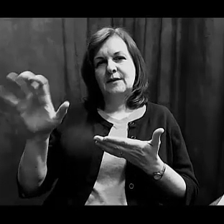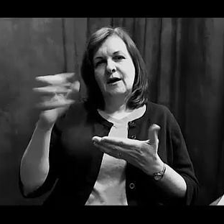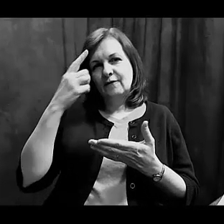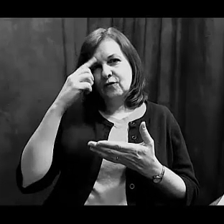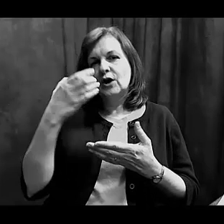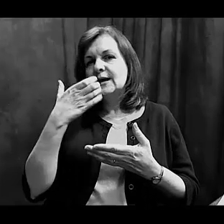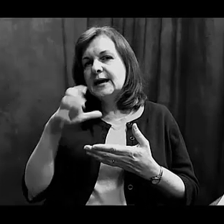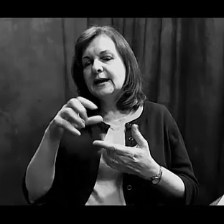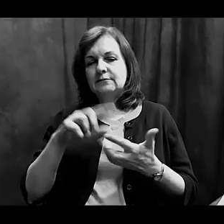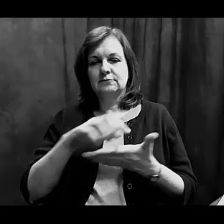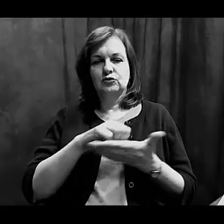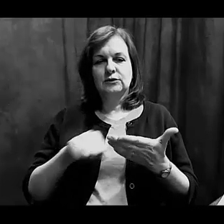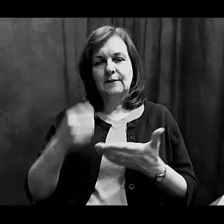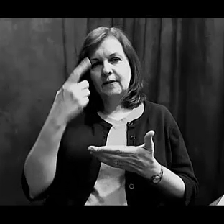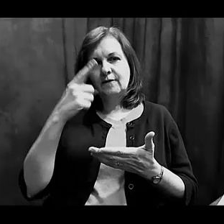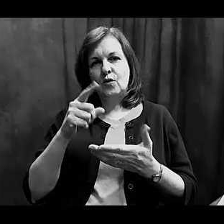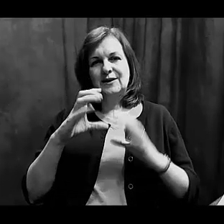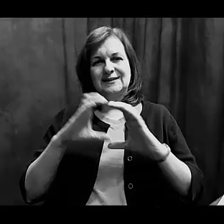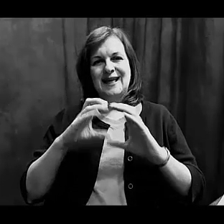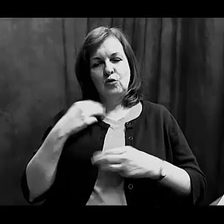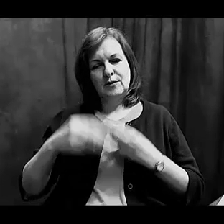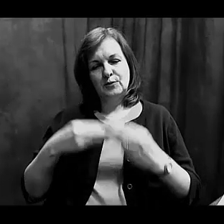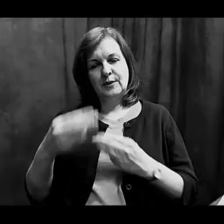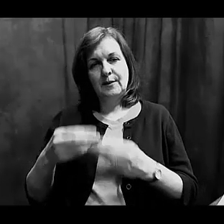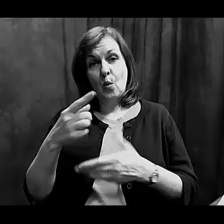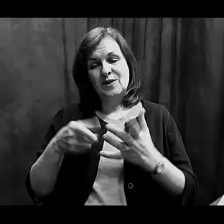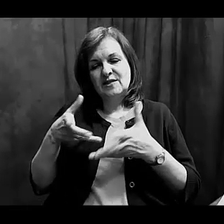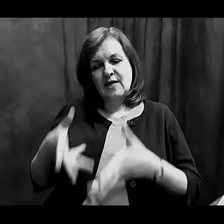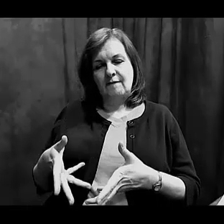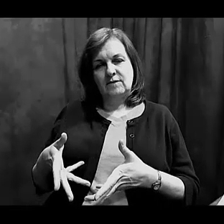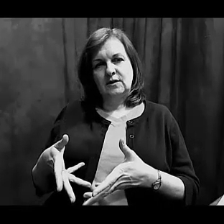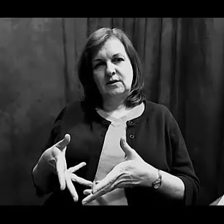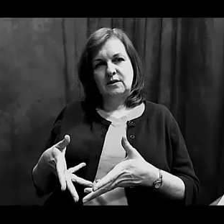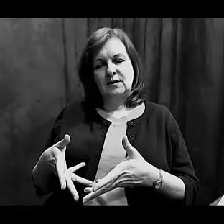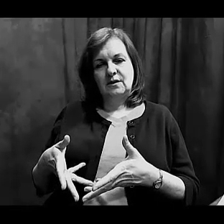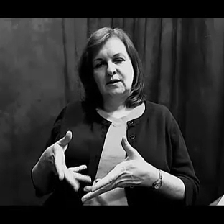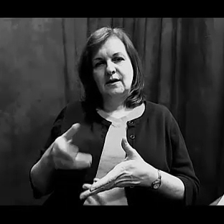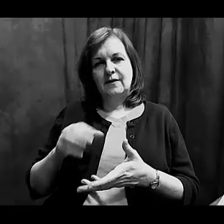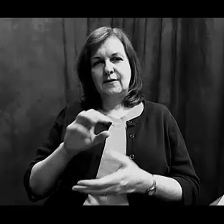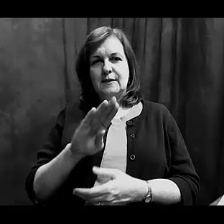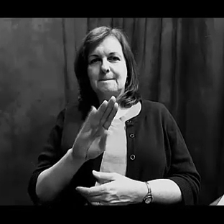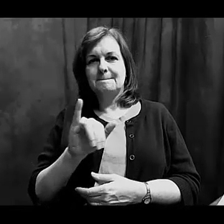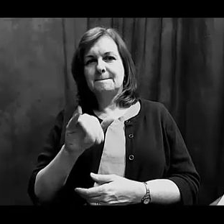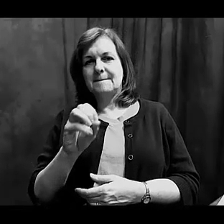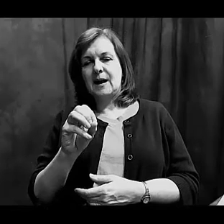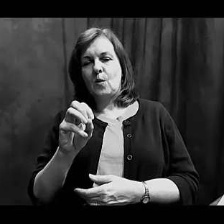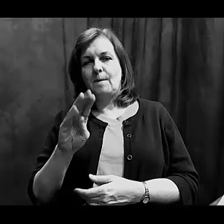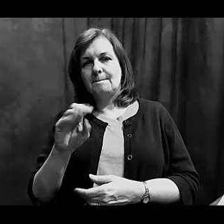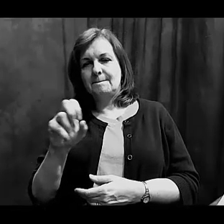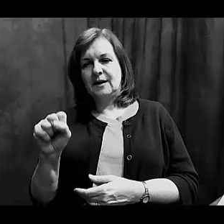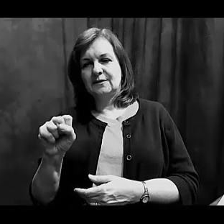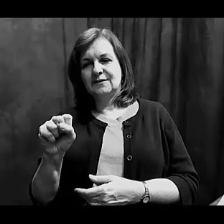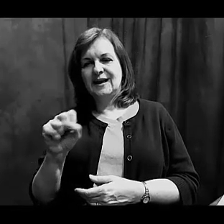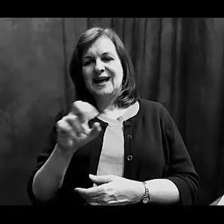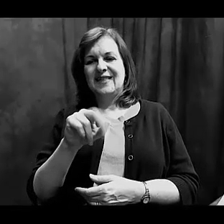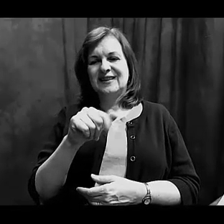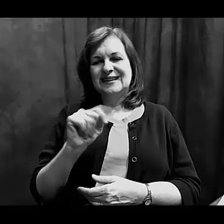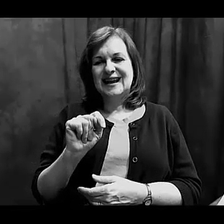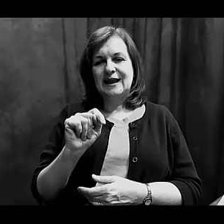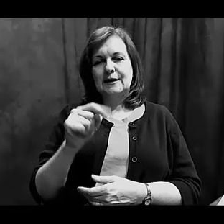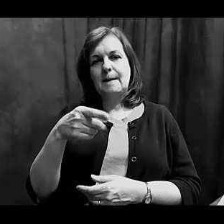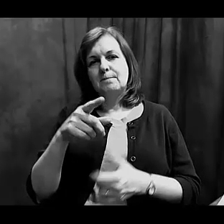We're going to lose some as heat. We're going to lose some as cell respiration. But what is left, this biomass or the net